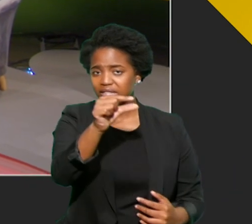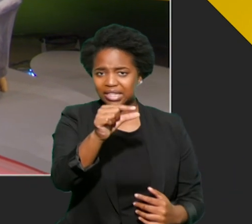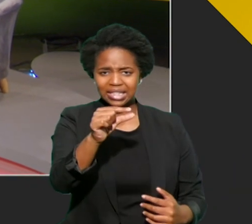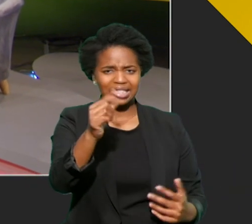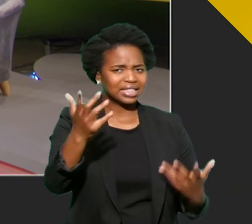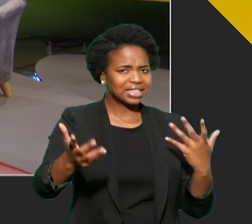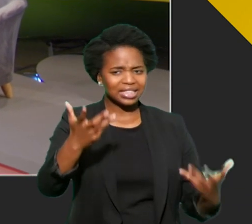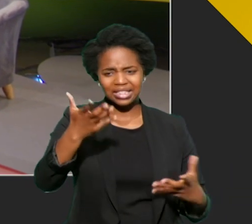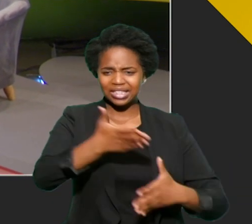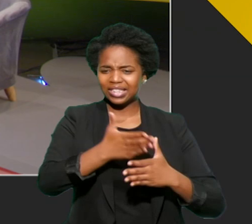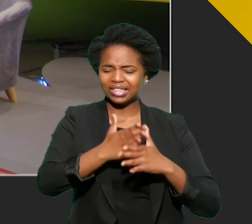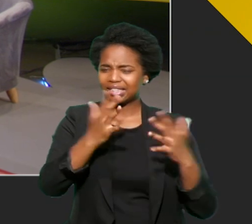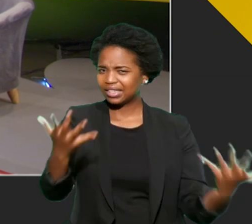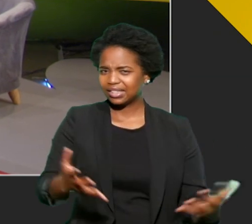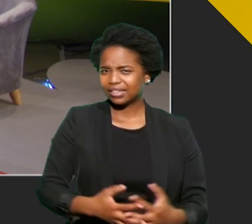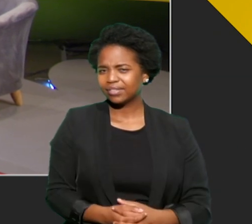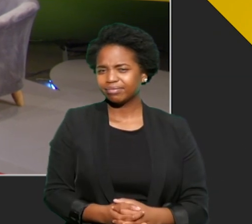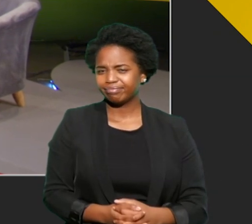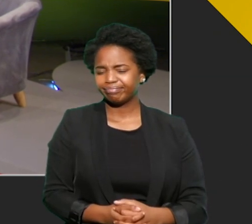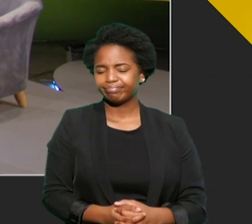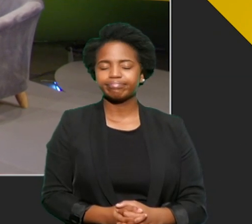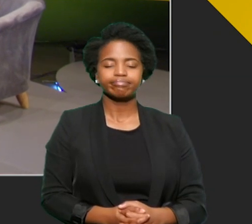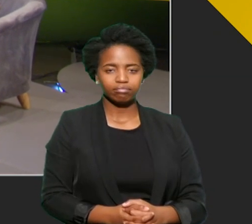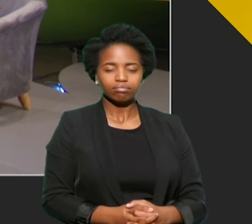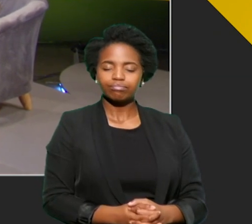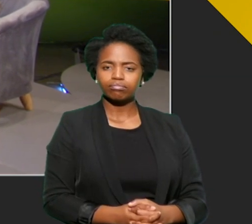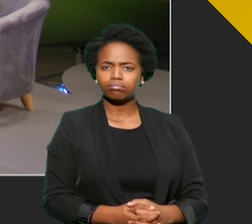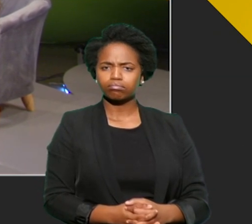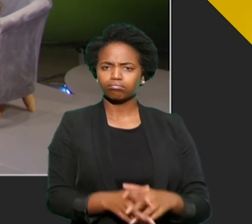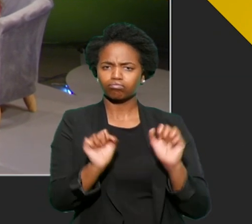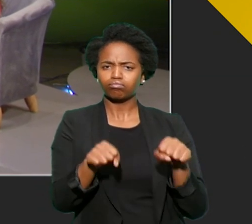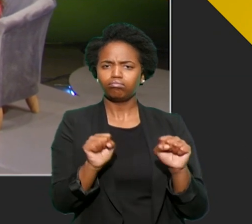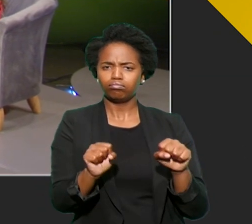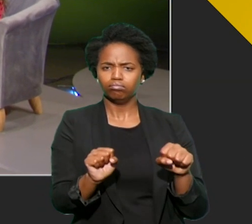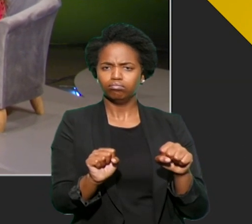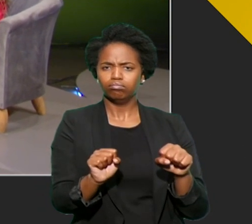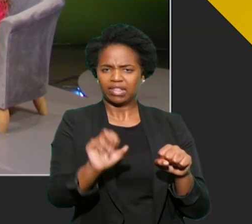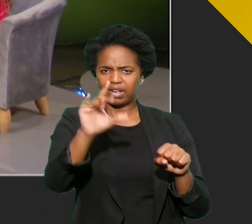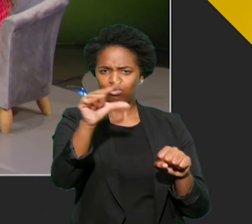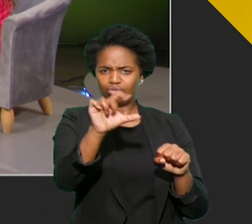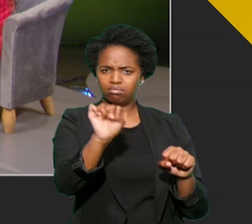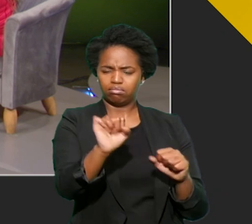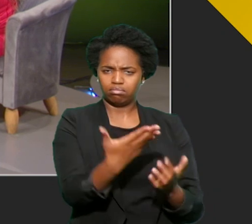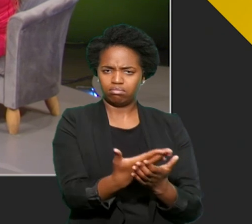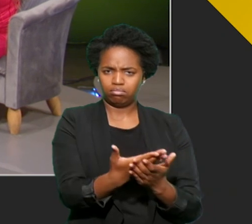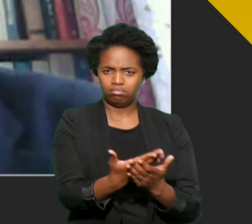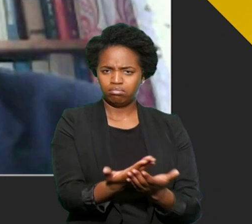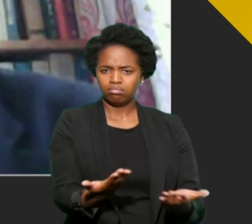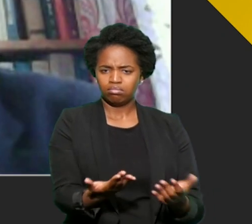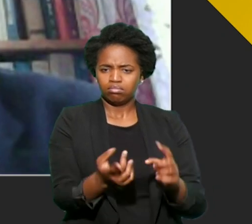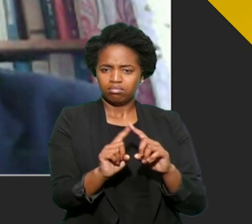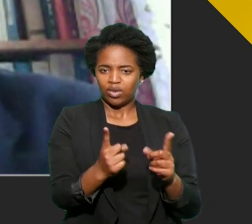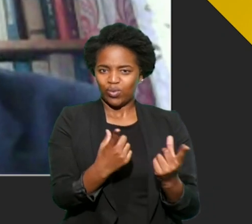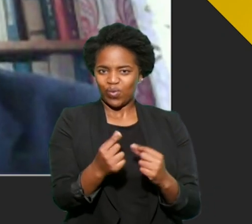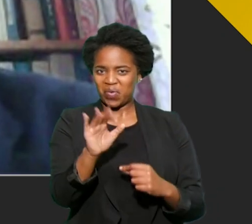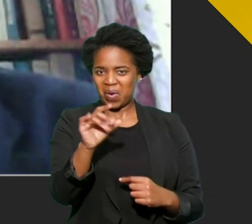I believe it's possible to charge services done with 5G, but of course, preferably to do it